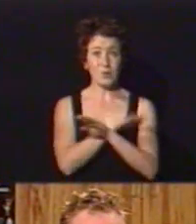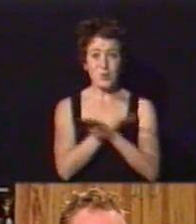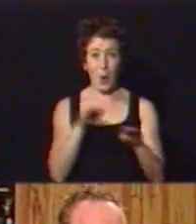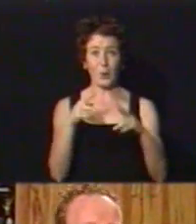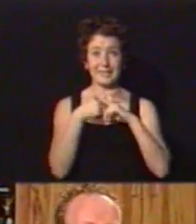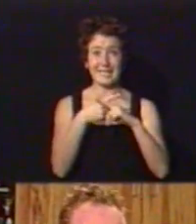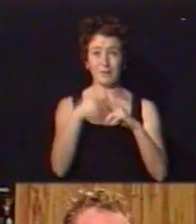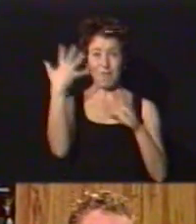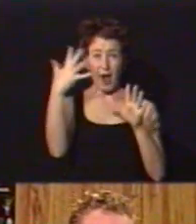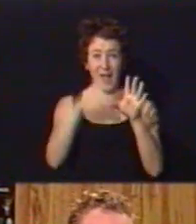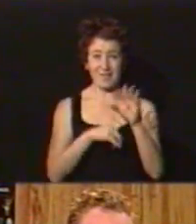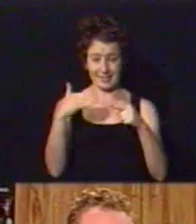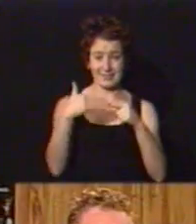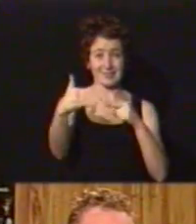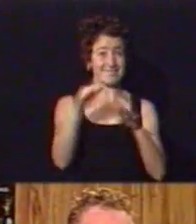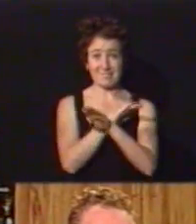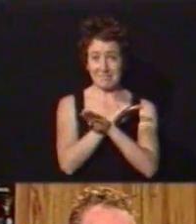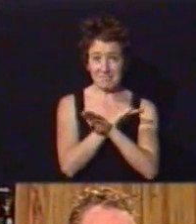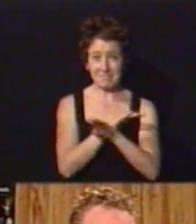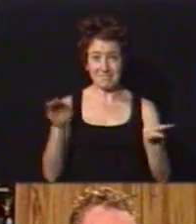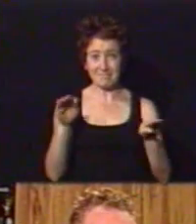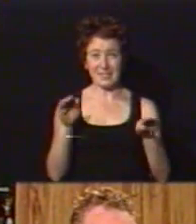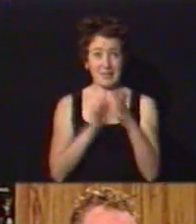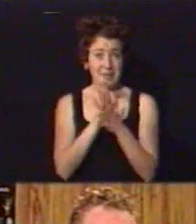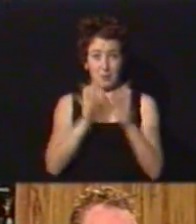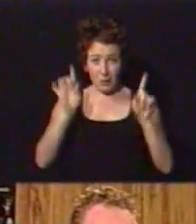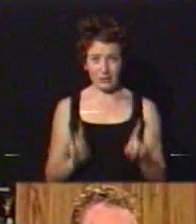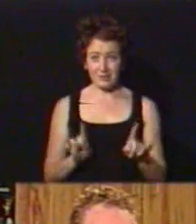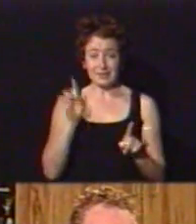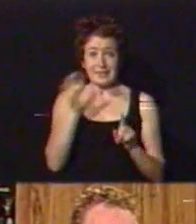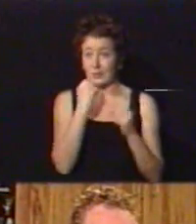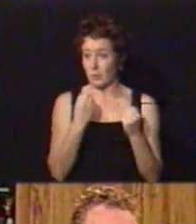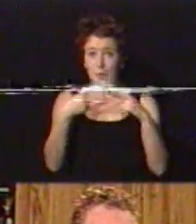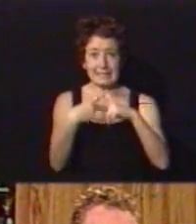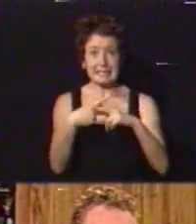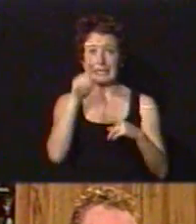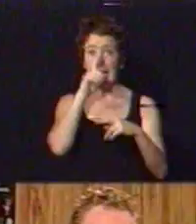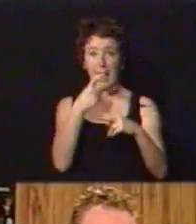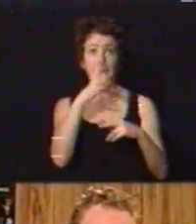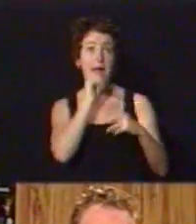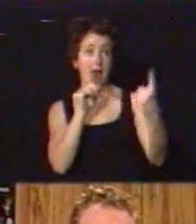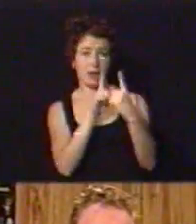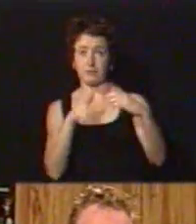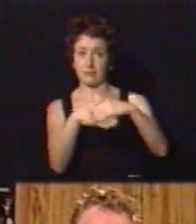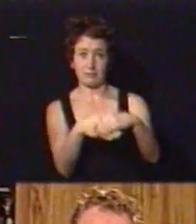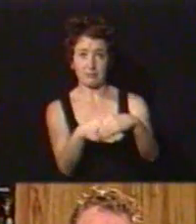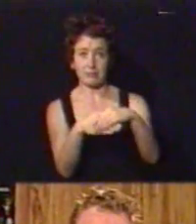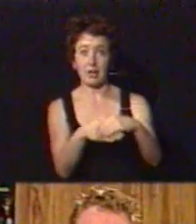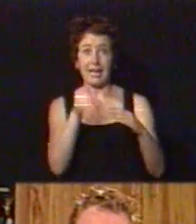fun? I mean, I don't know how they're going to do that, but during this period, they can't... They can't have sex, they can't shake hands with males, and they can't wear